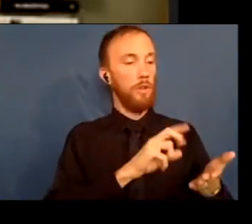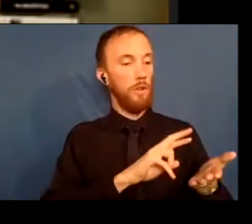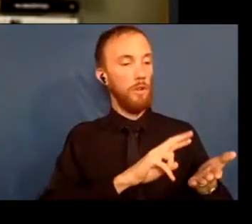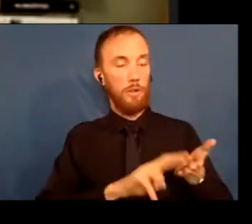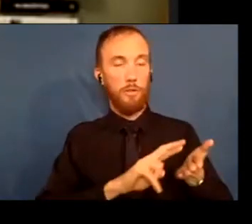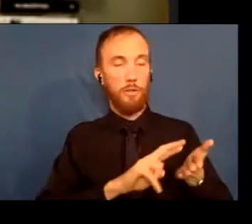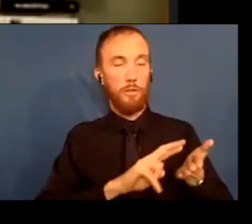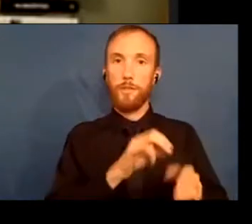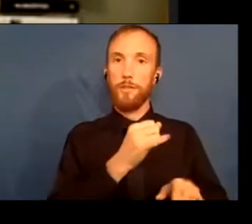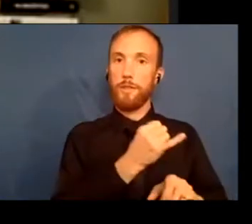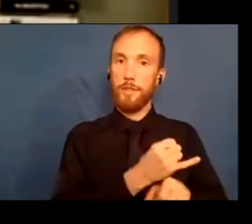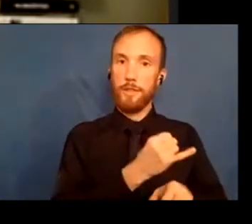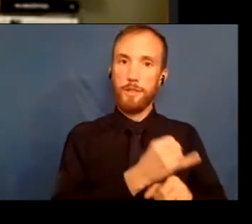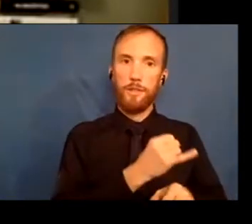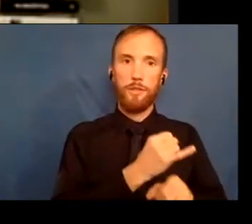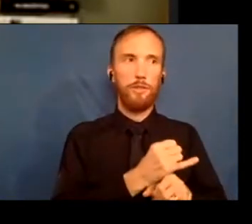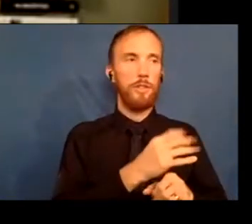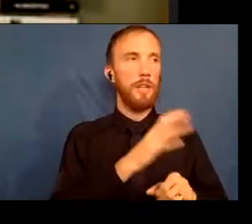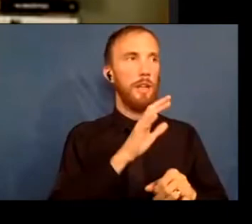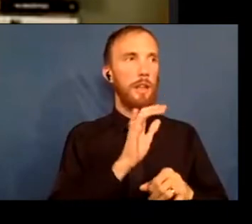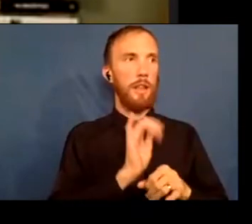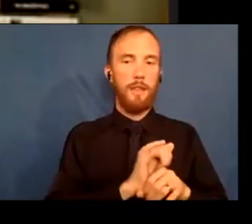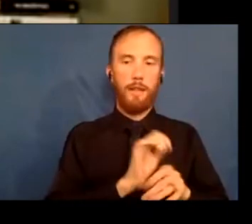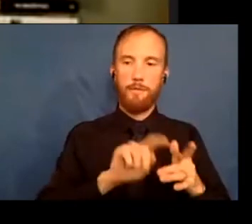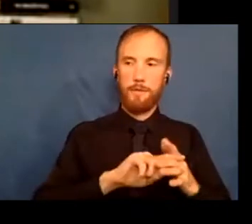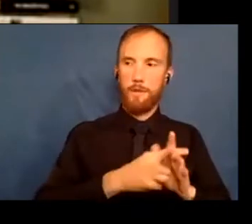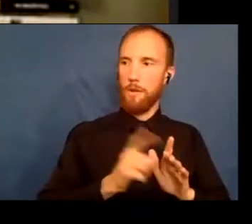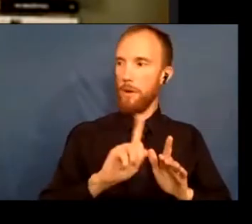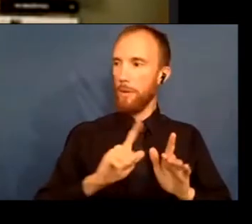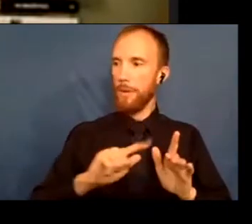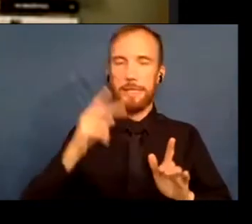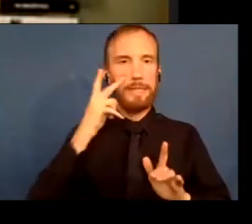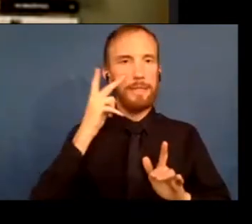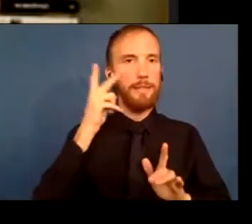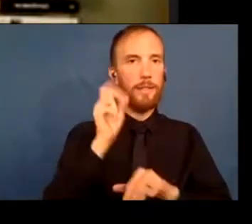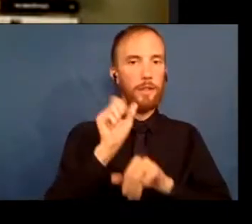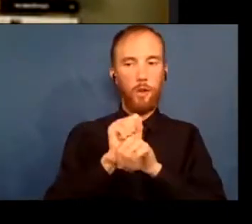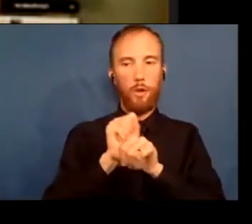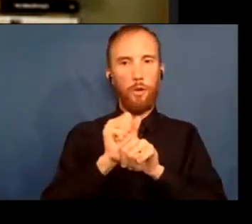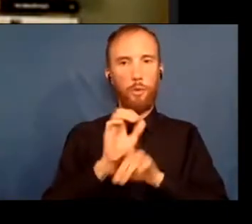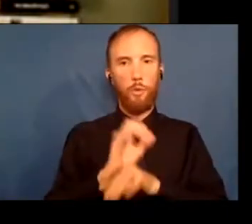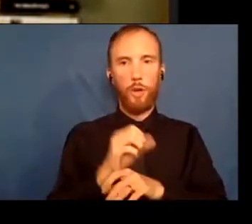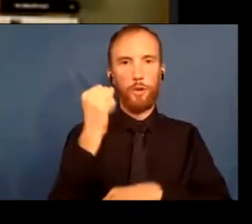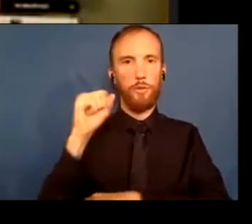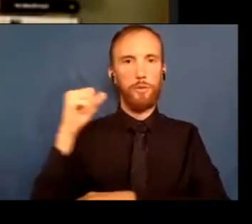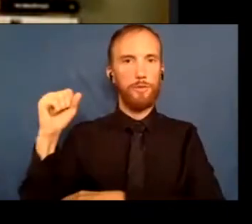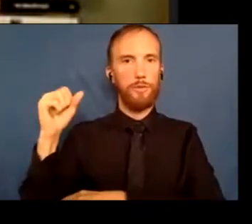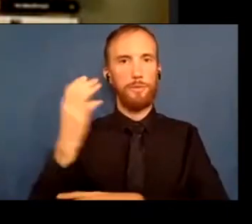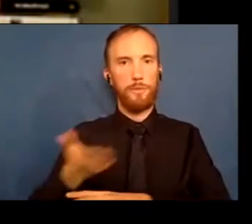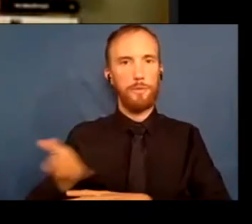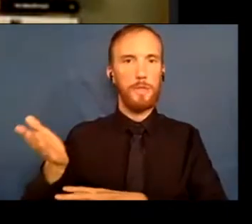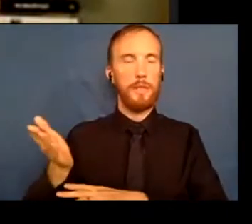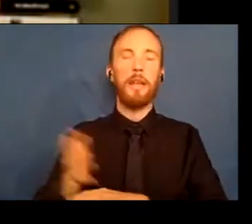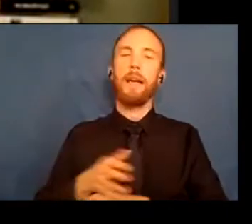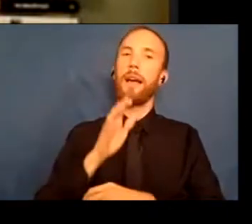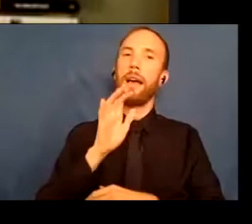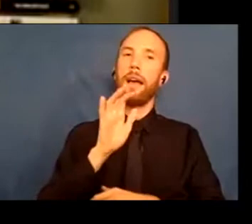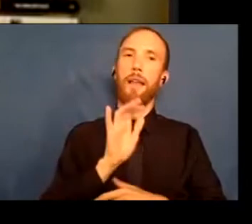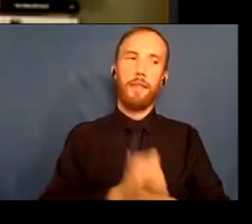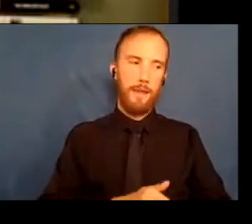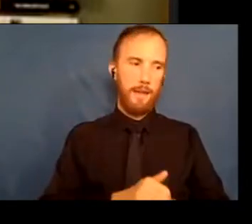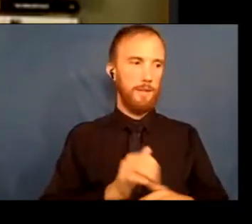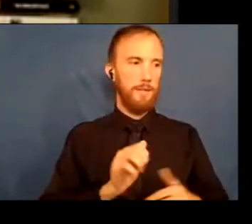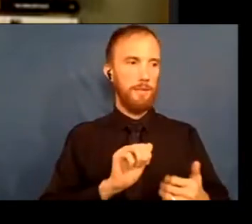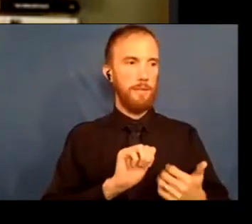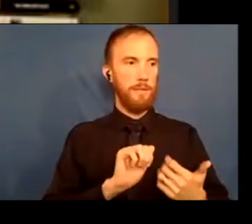of movements to address the issues of the movements. And that was the origin of the institute that now